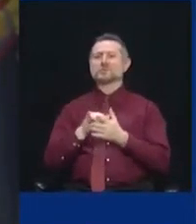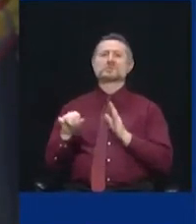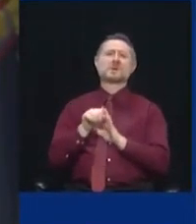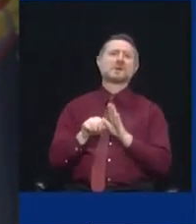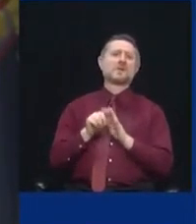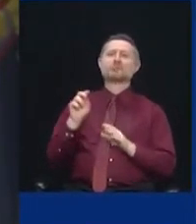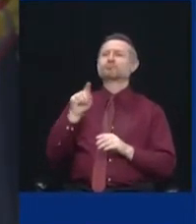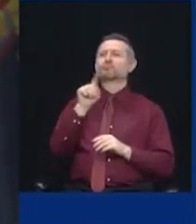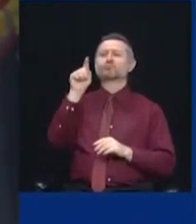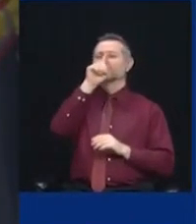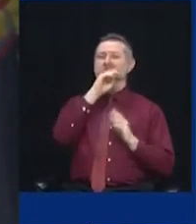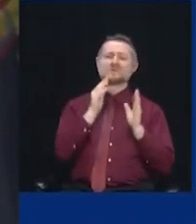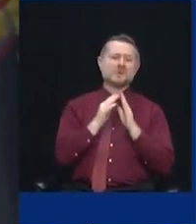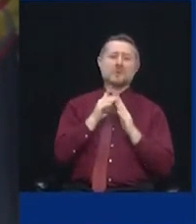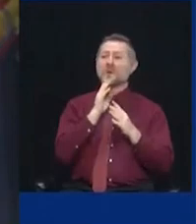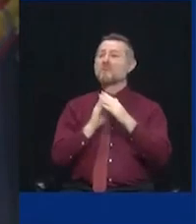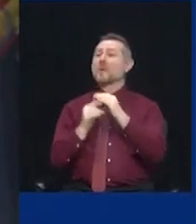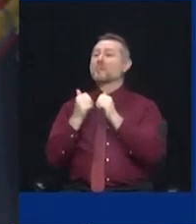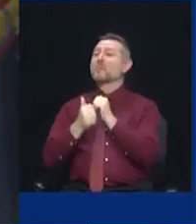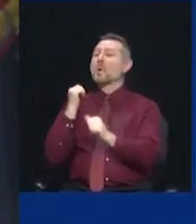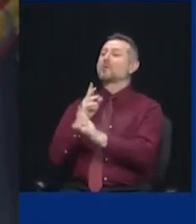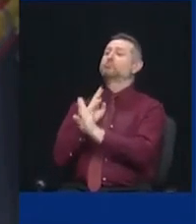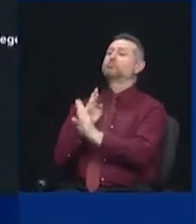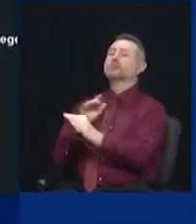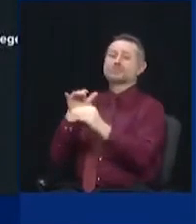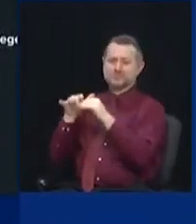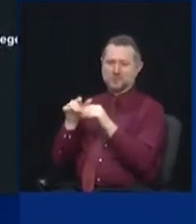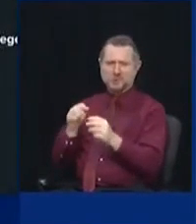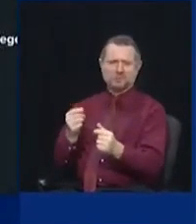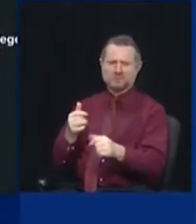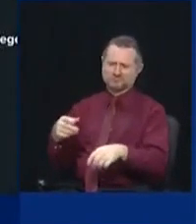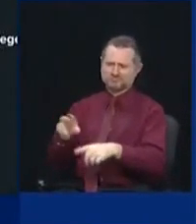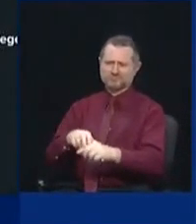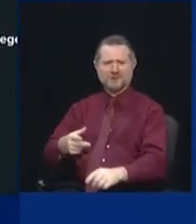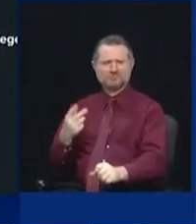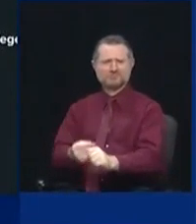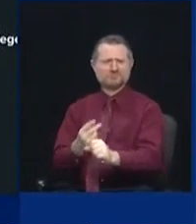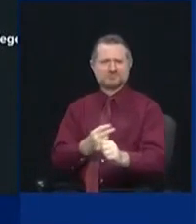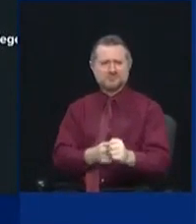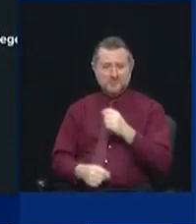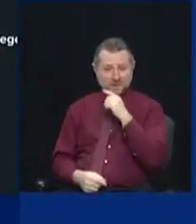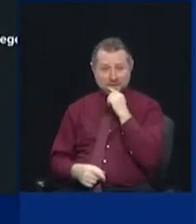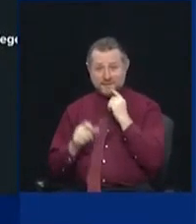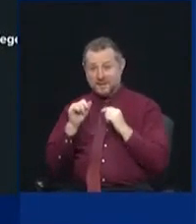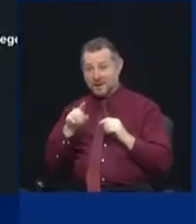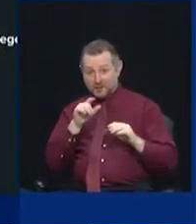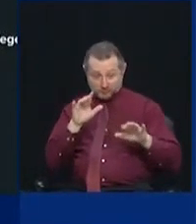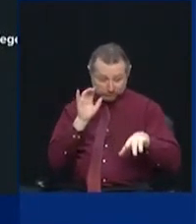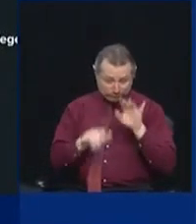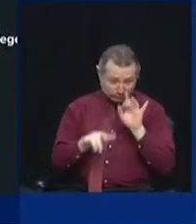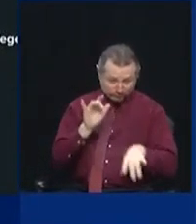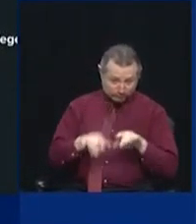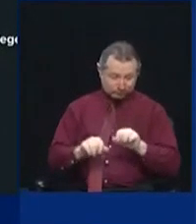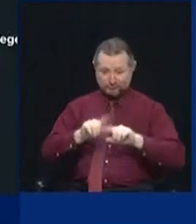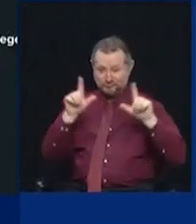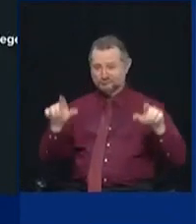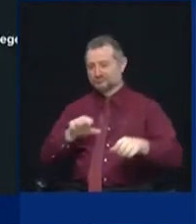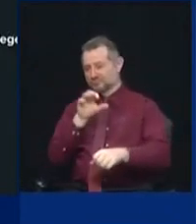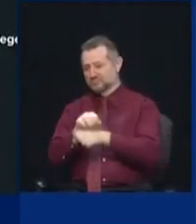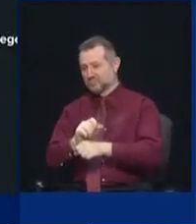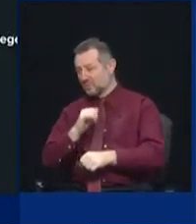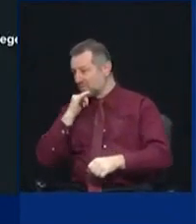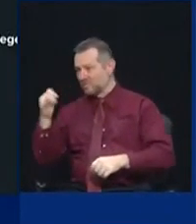And walk in and they will give you the vaccine. You don't have to go on the internet. You don't have to make a phone call. You don't